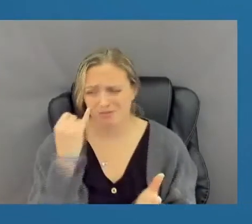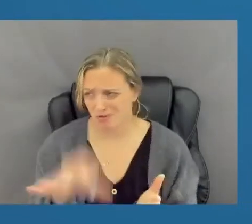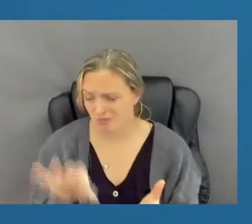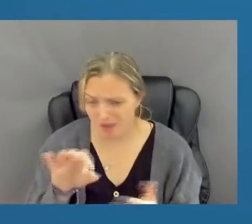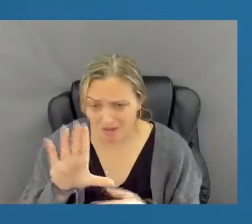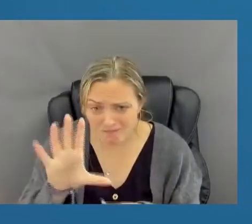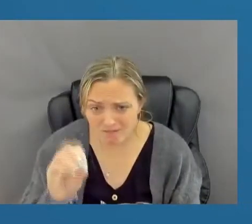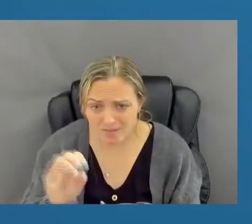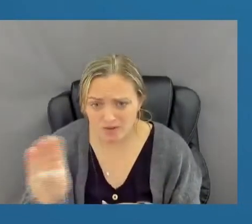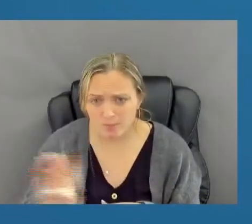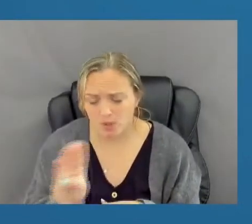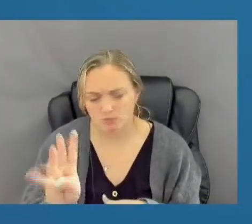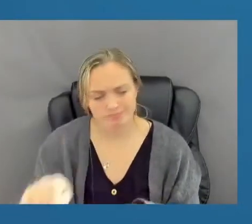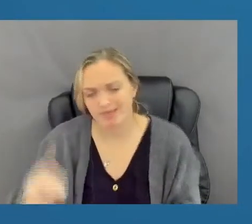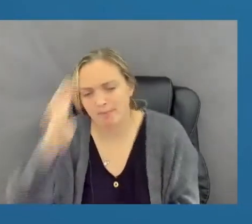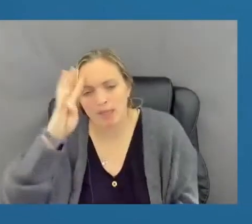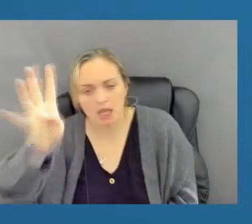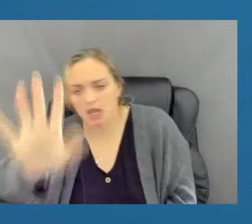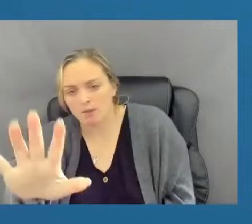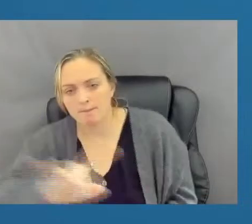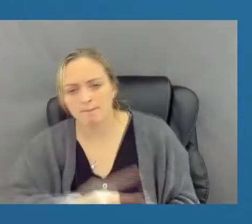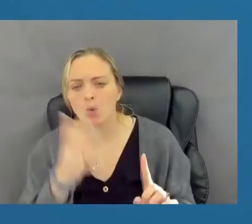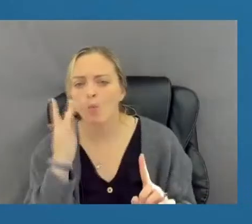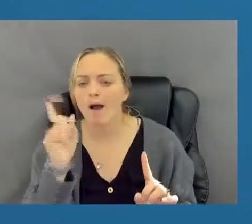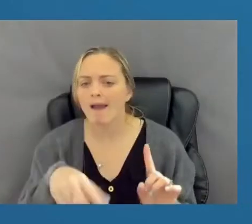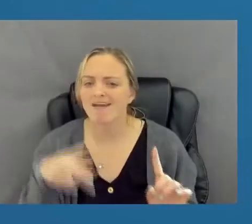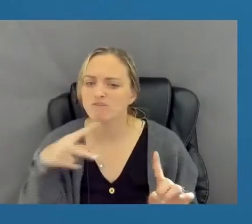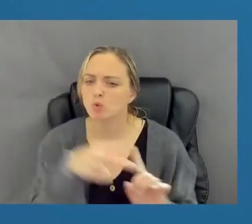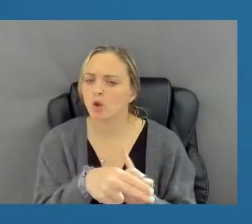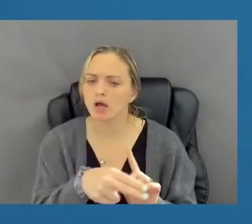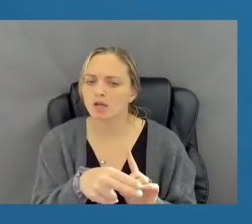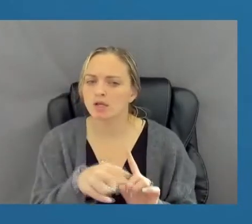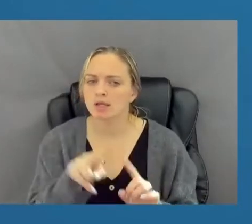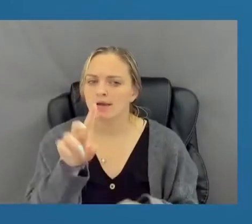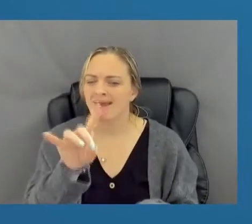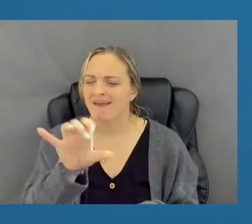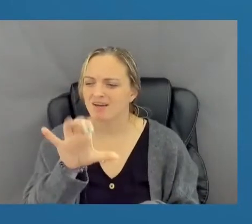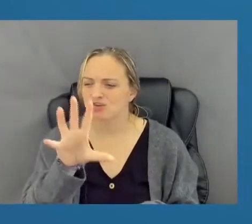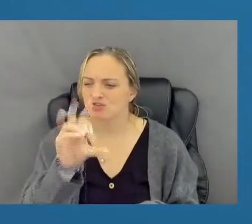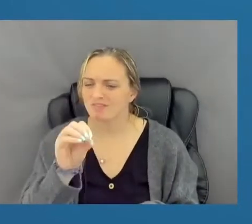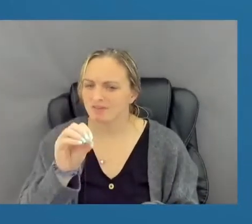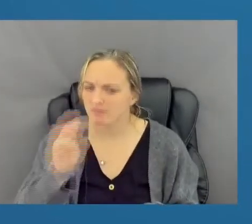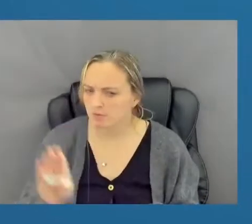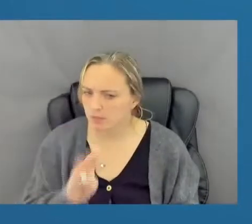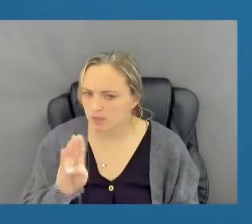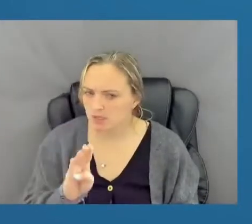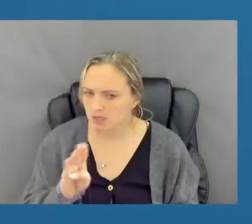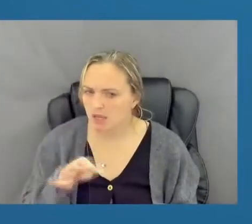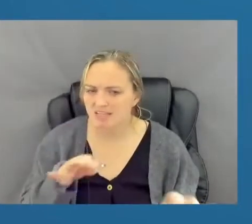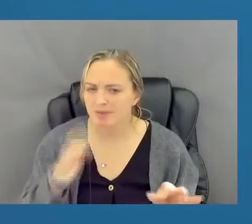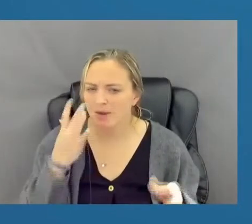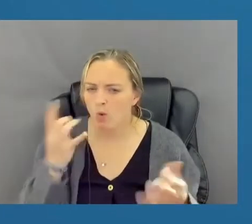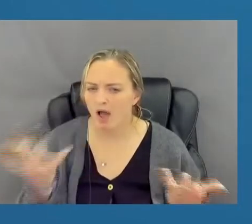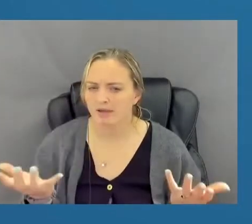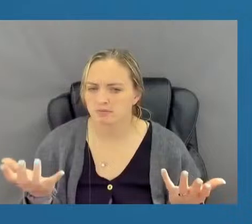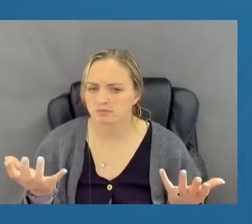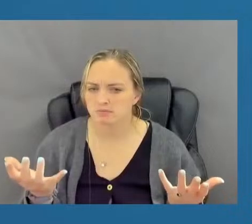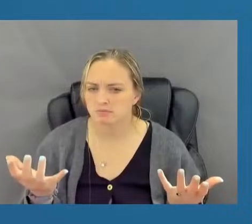I think you're making up, then why do you have to cut to $850 billion? I mean, explain that.